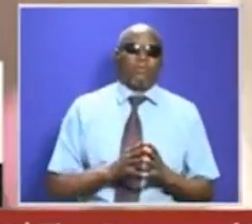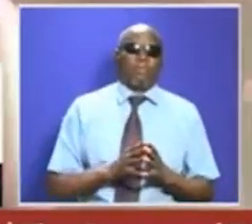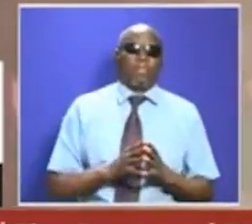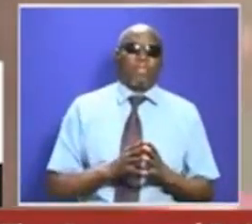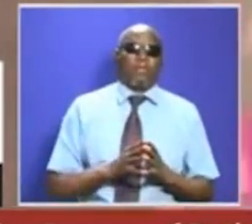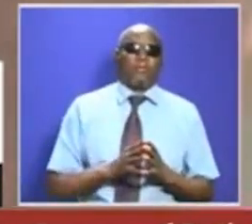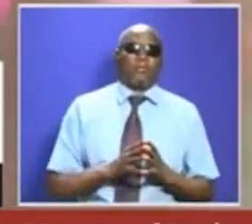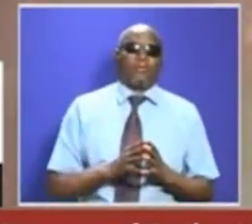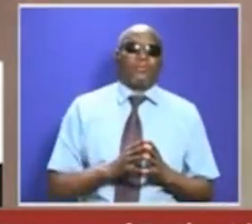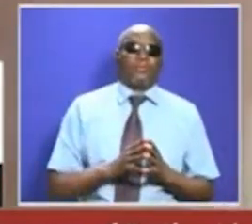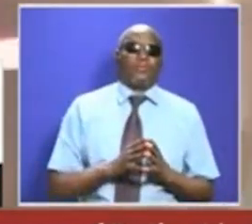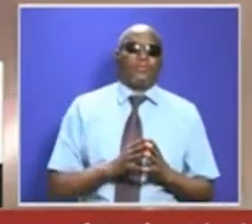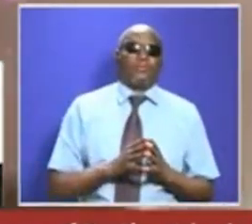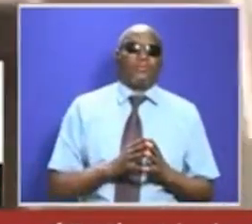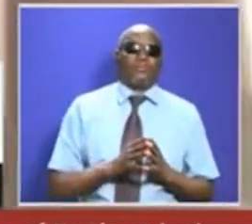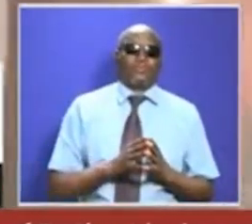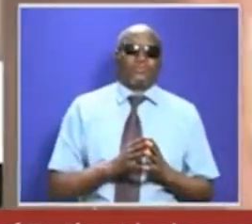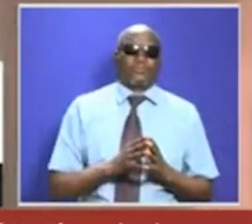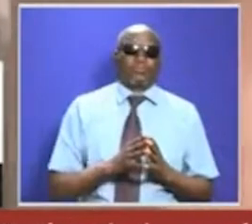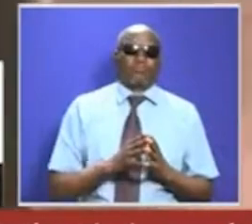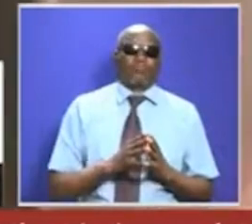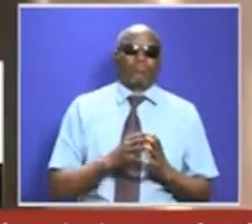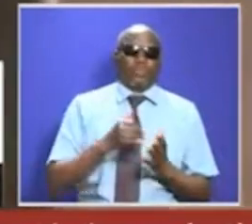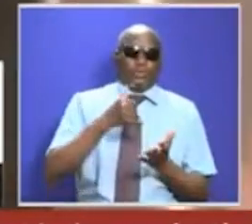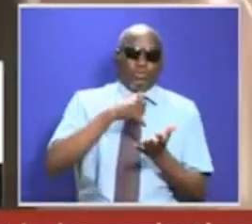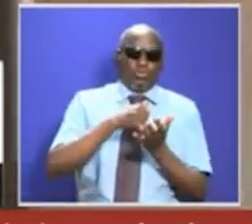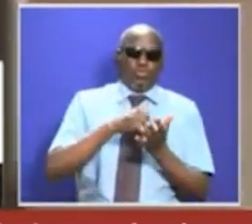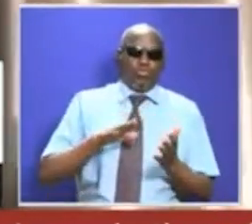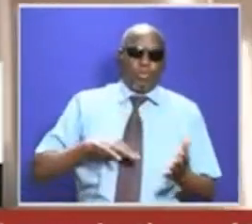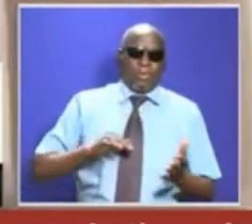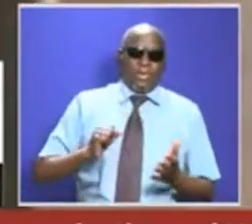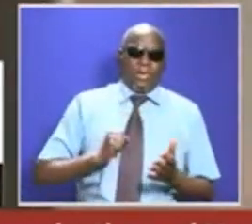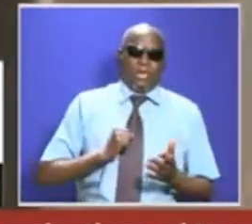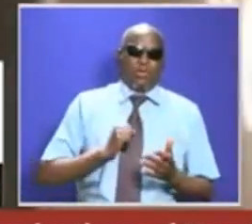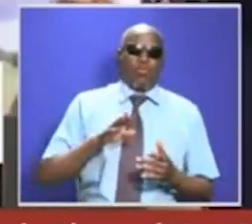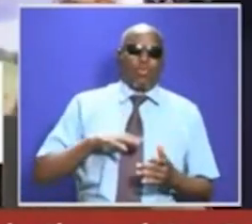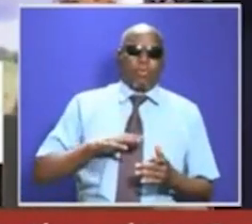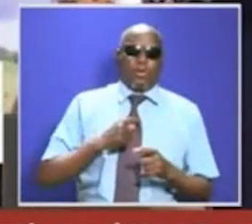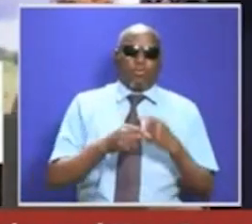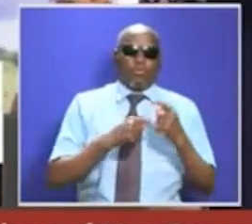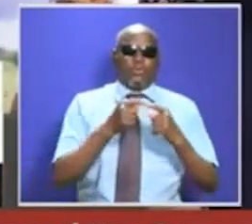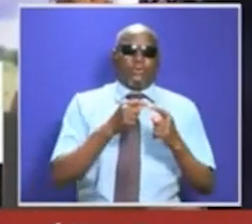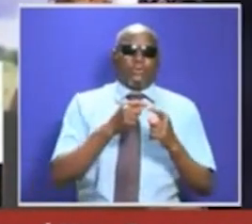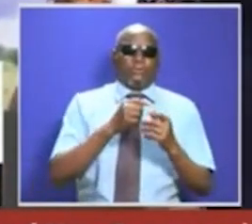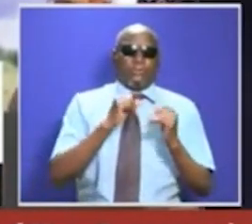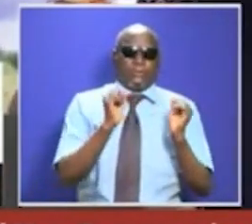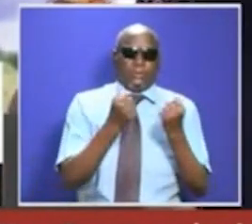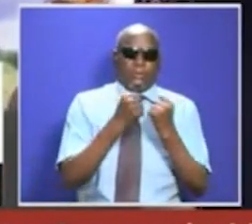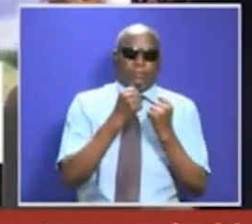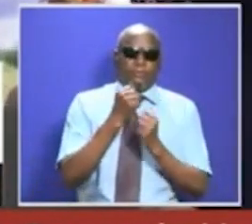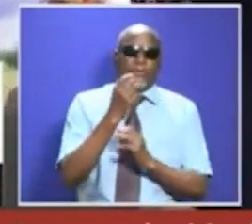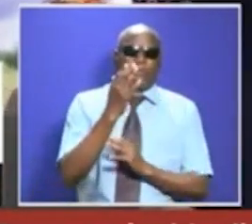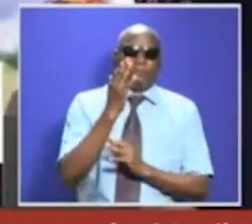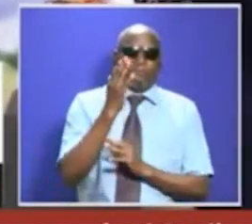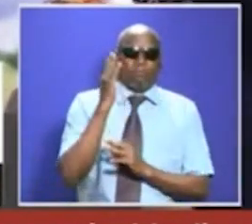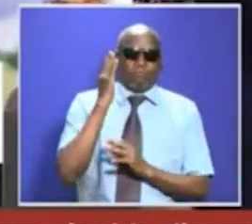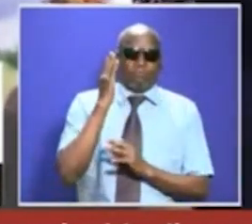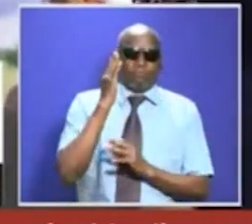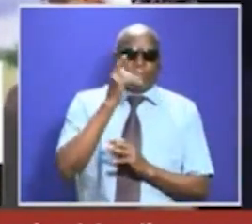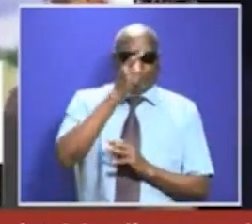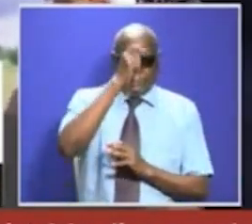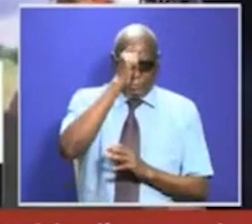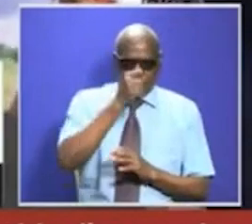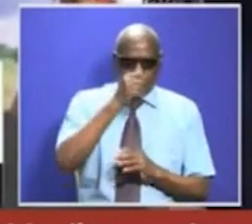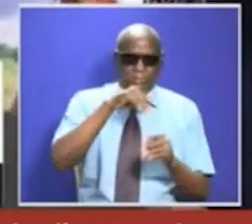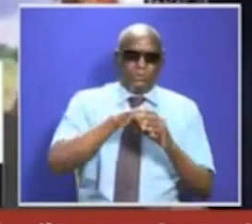girls' inclusion in Kenya's development processes, their security, safety, and dignity by advocating for their rights in society,